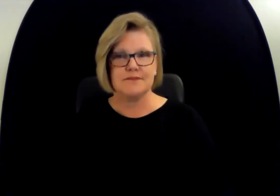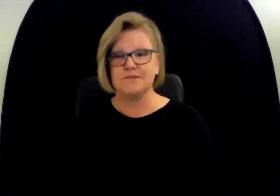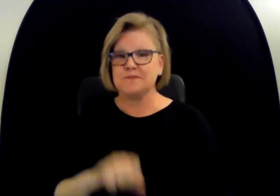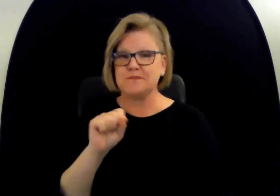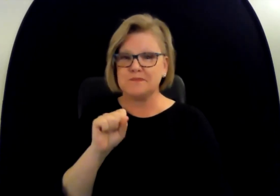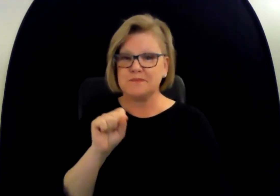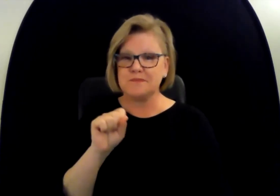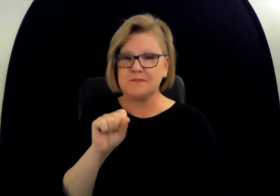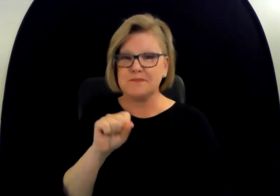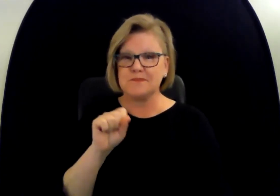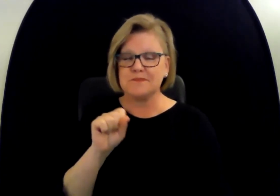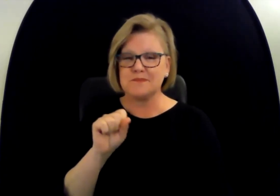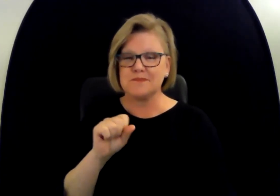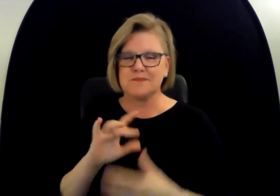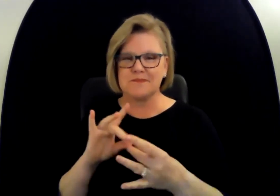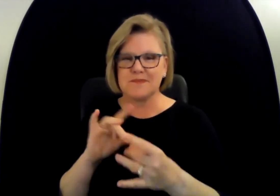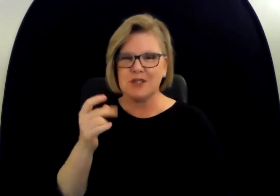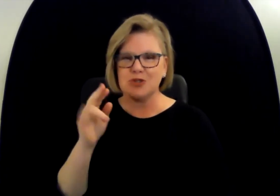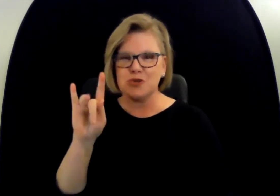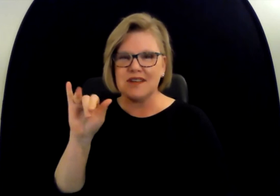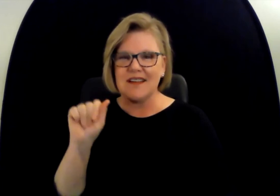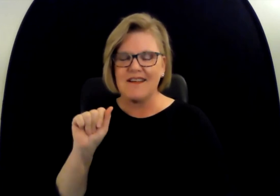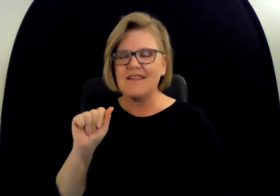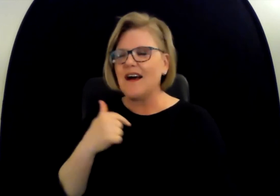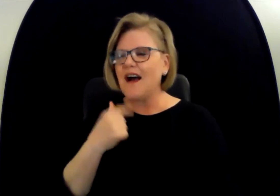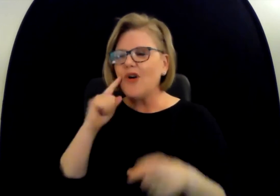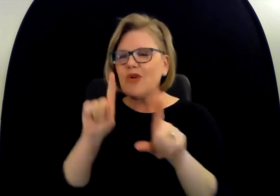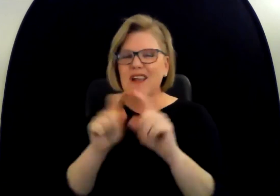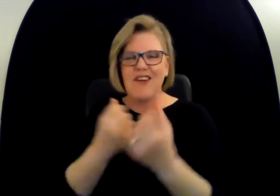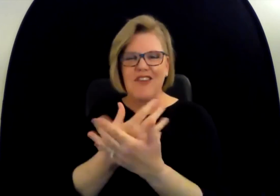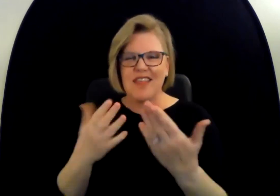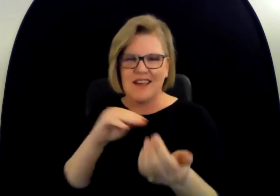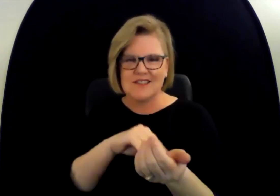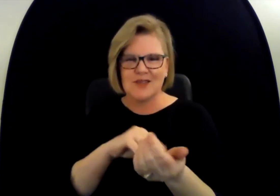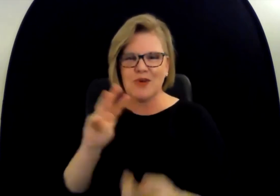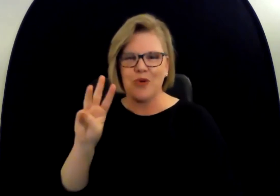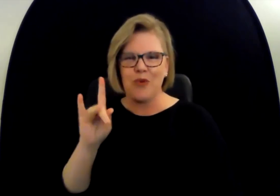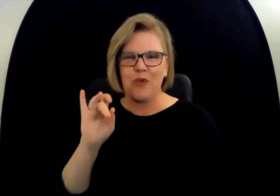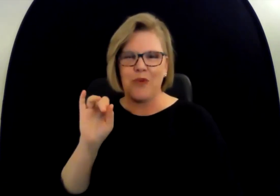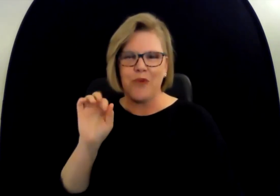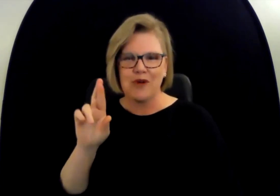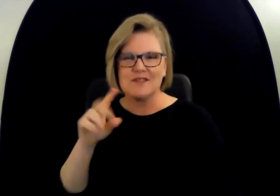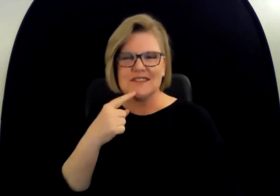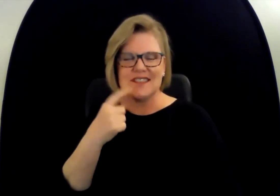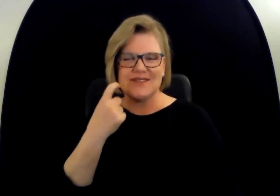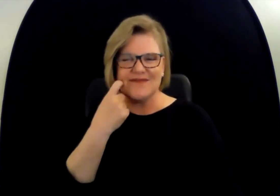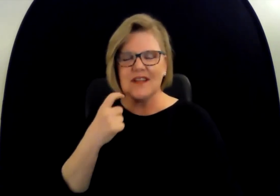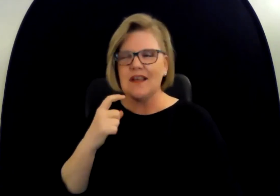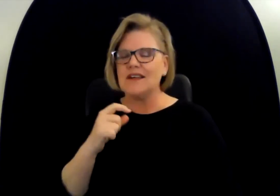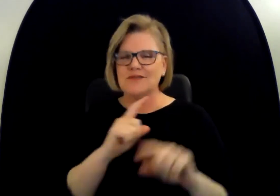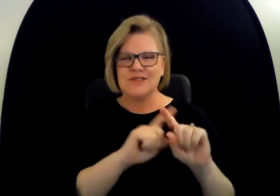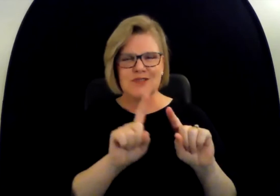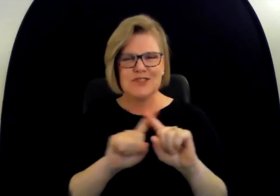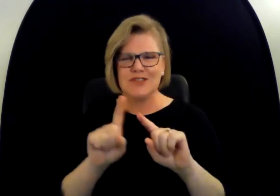Absolutely. I agree with everything that Dr. Walker said. There are many different pathways